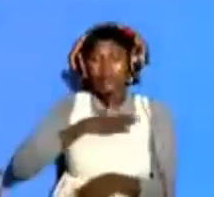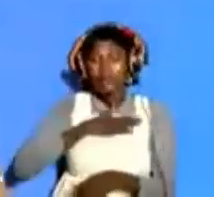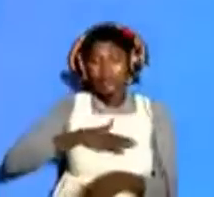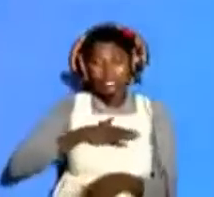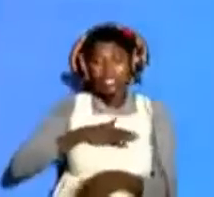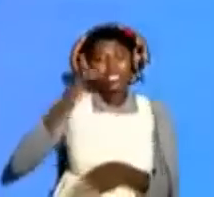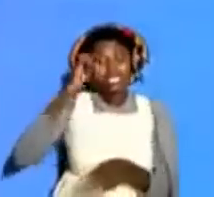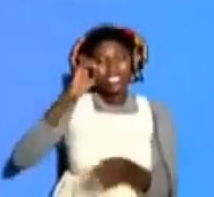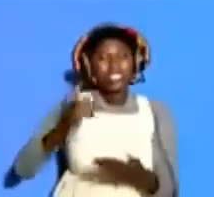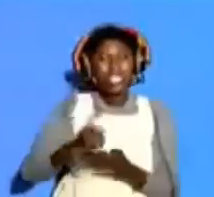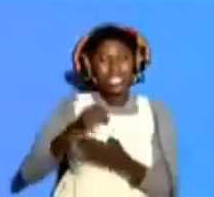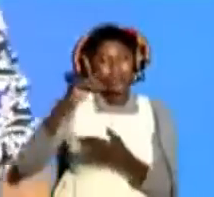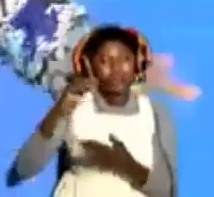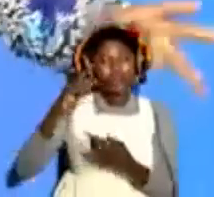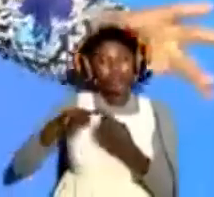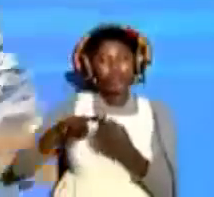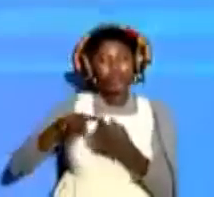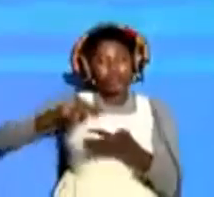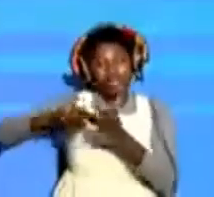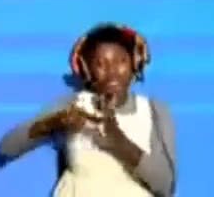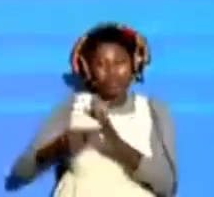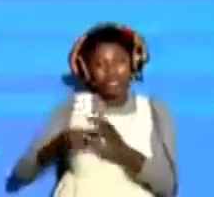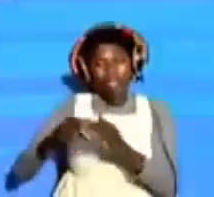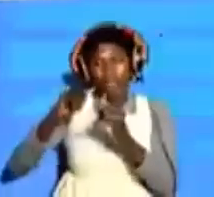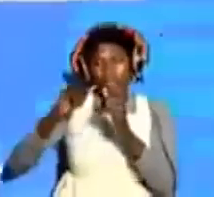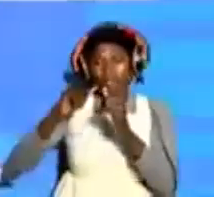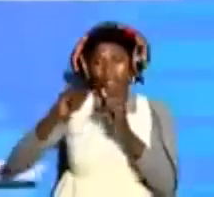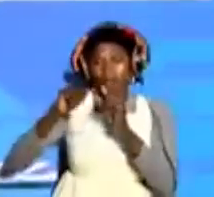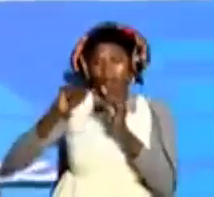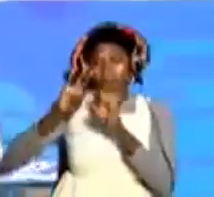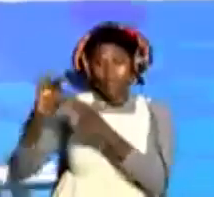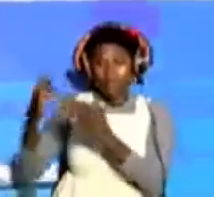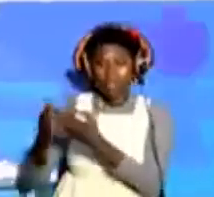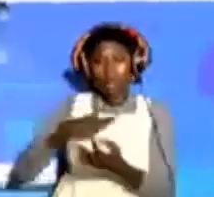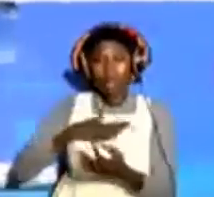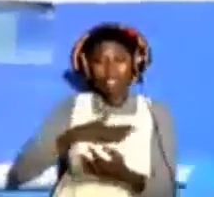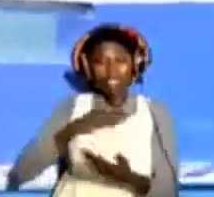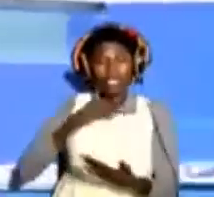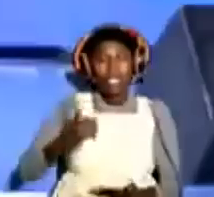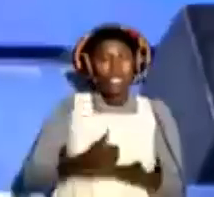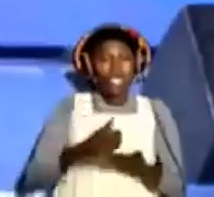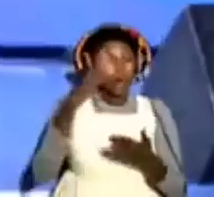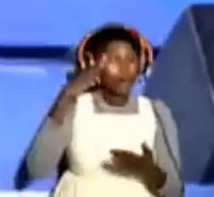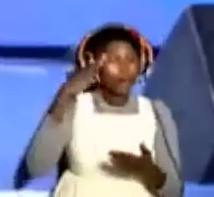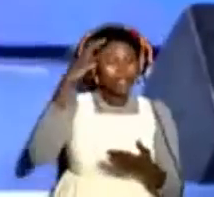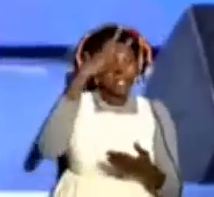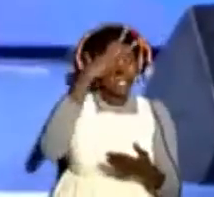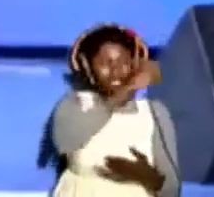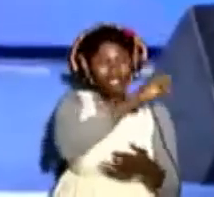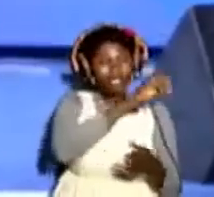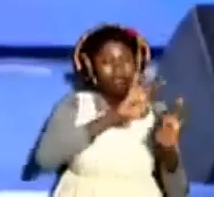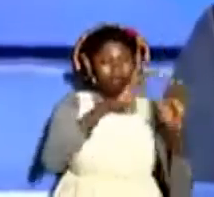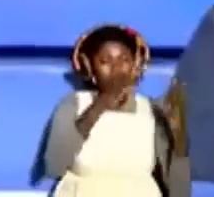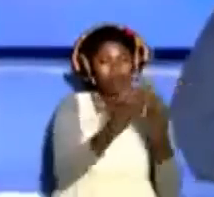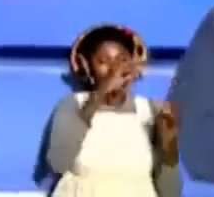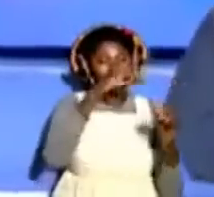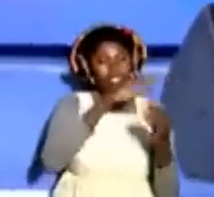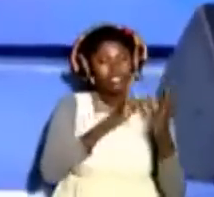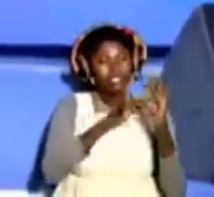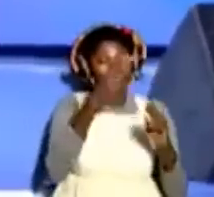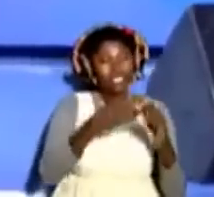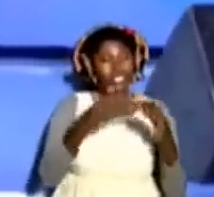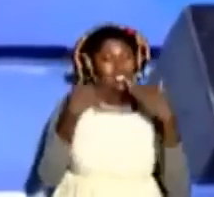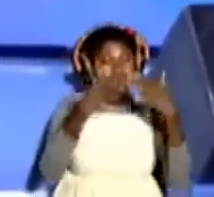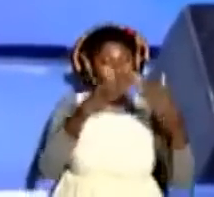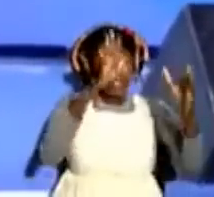other families. We pray that his family will go from glory to glory. In the mighty name of Jesus, thank